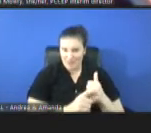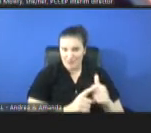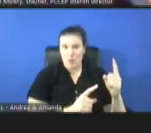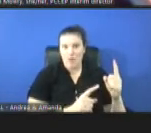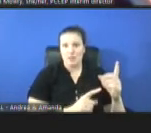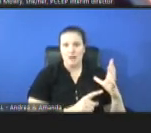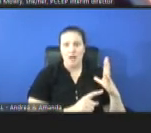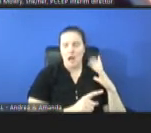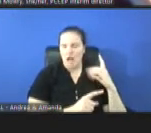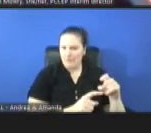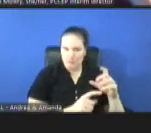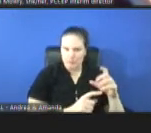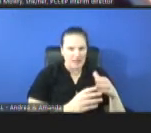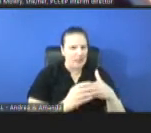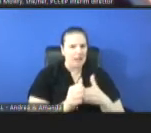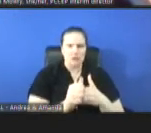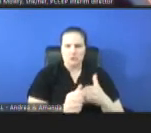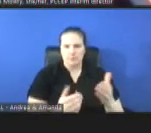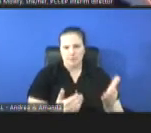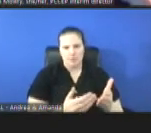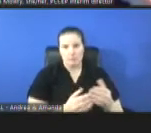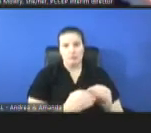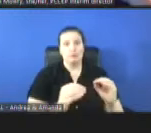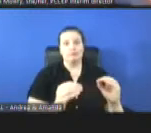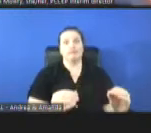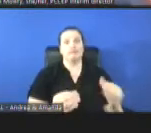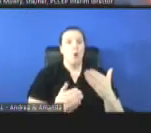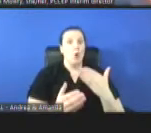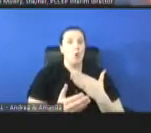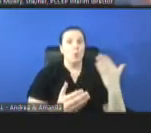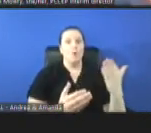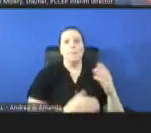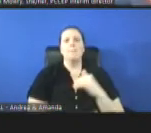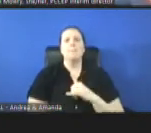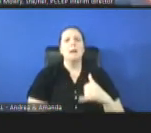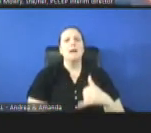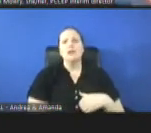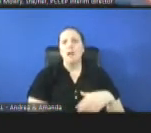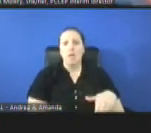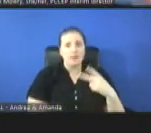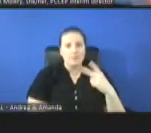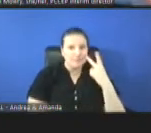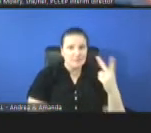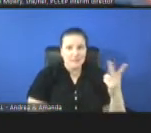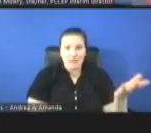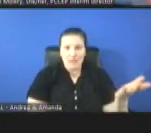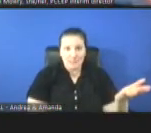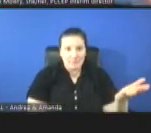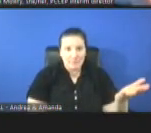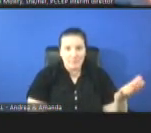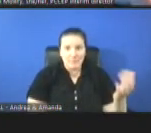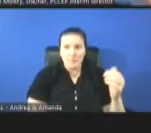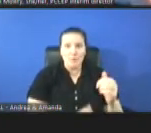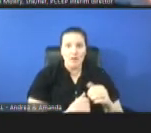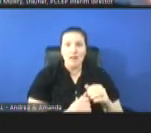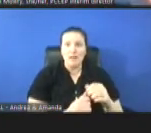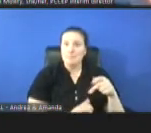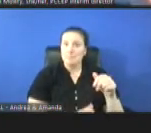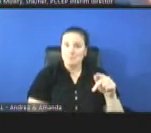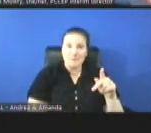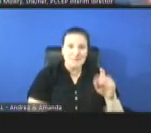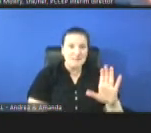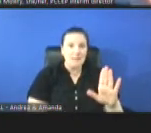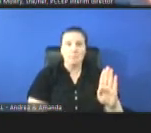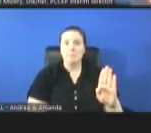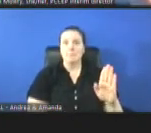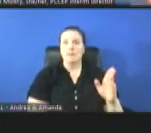there has to be leadership here, and there's none. I mean, the mayor, I haven't seen him. you know, at any of our PCCEP meetings.